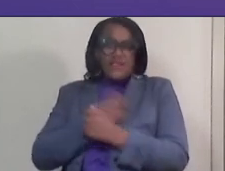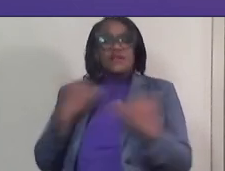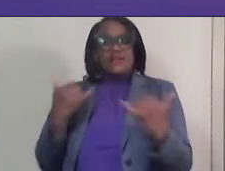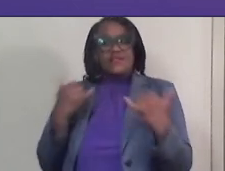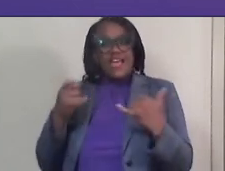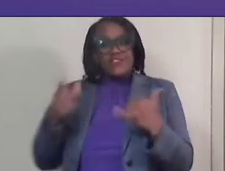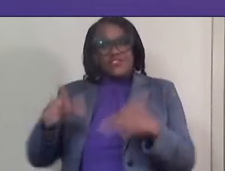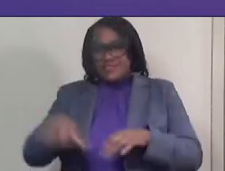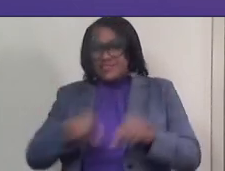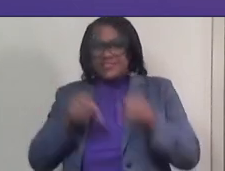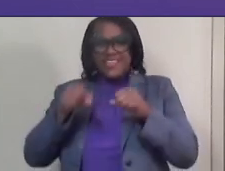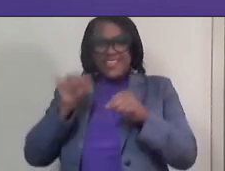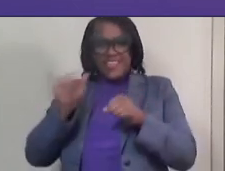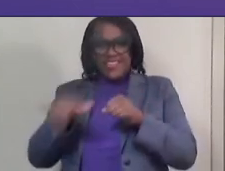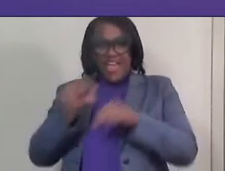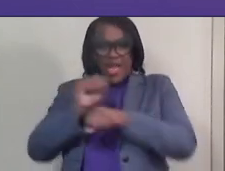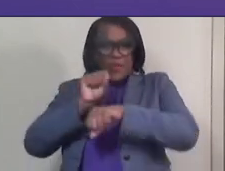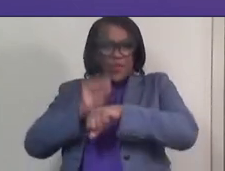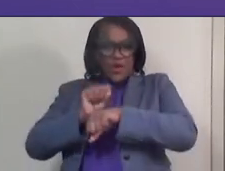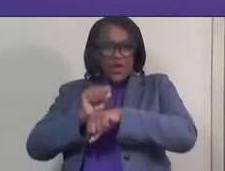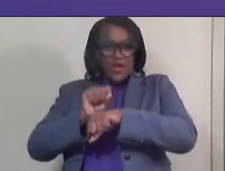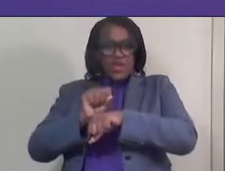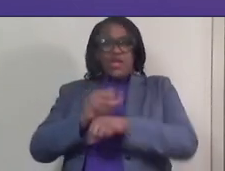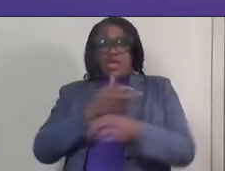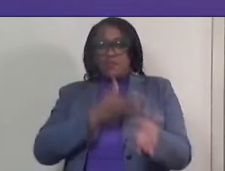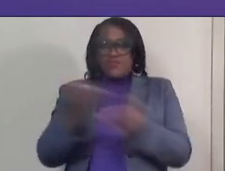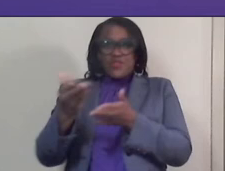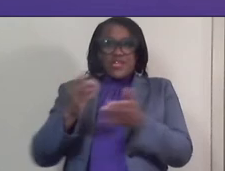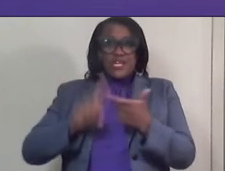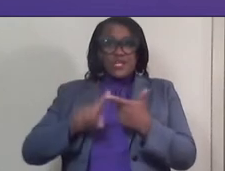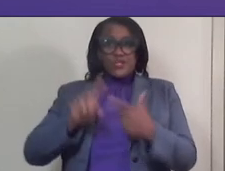work to the news.